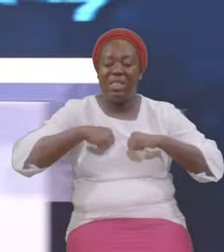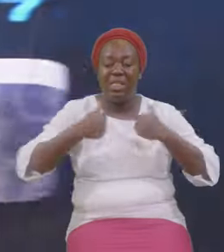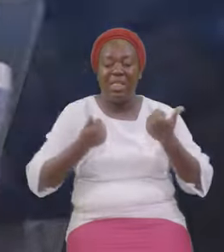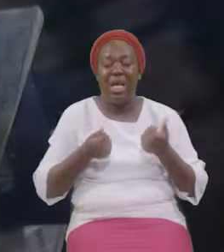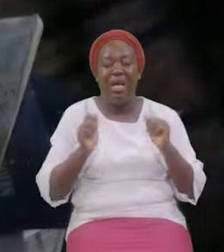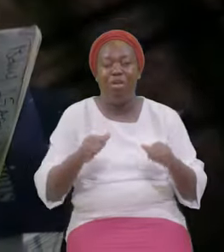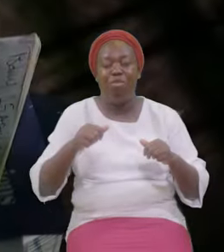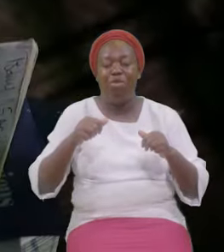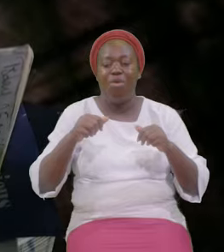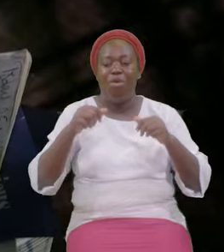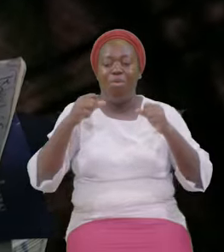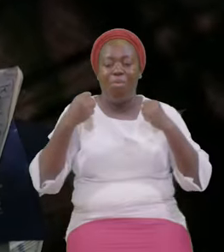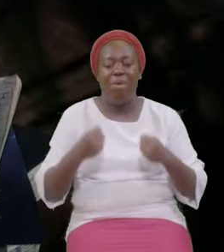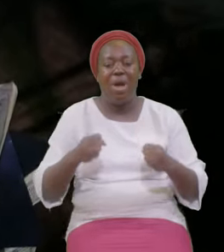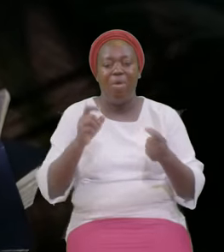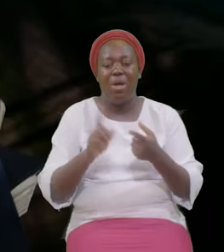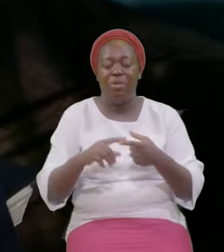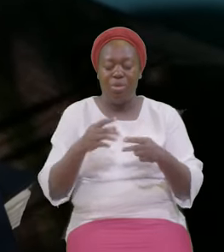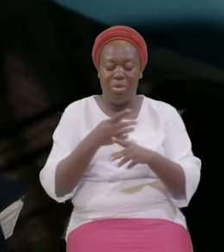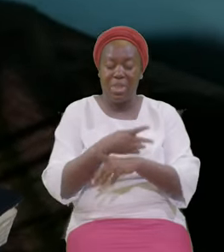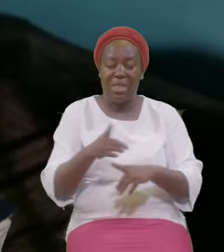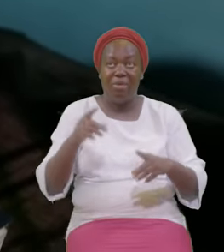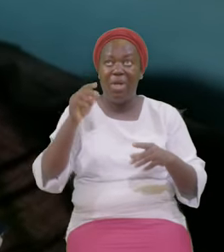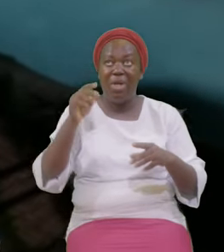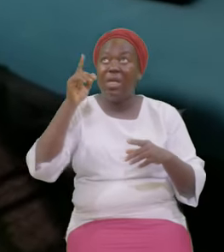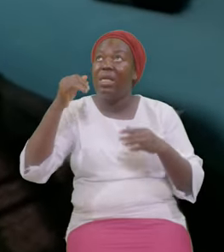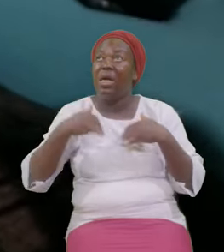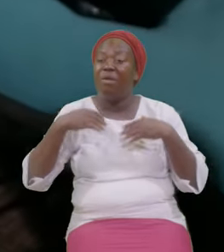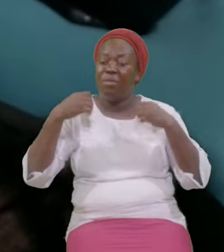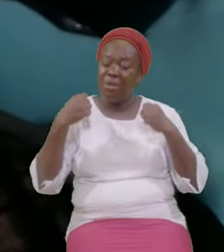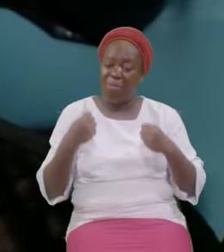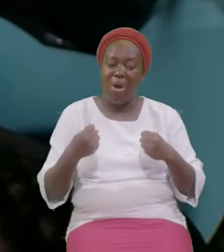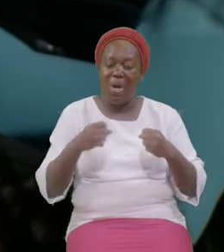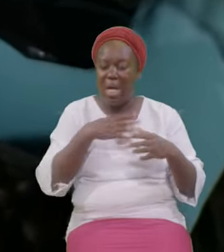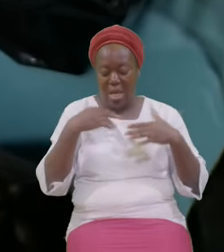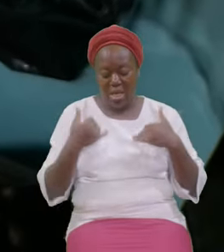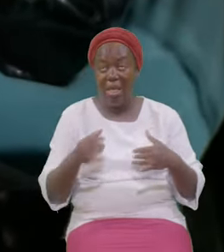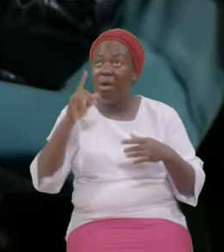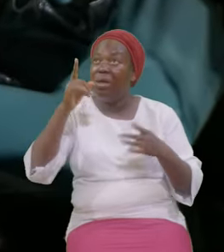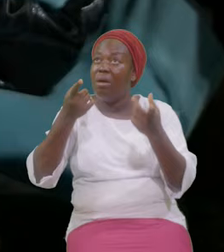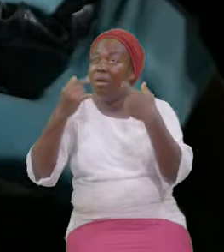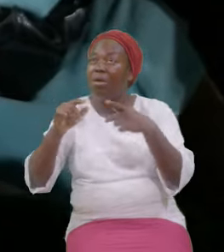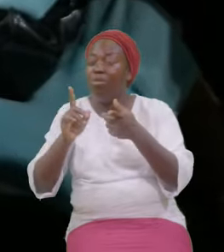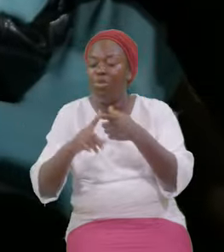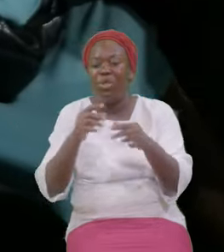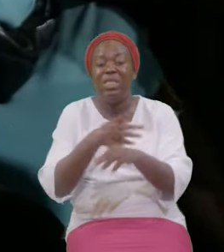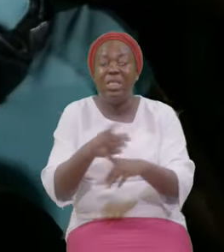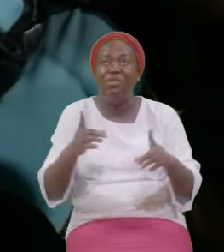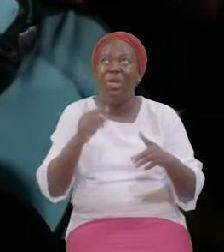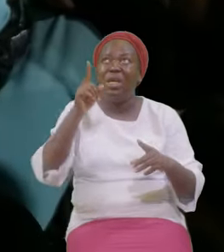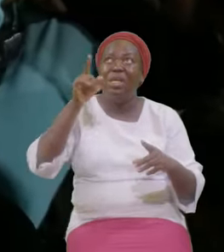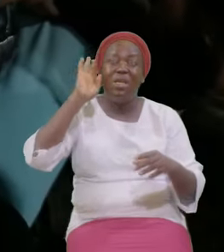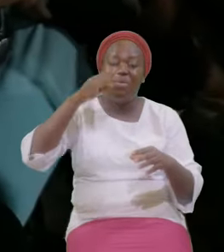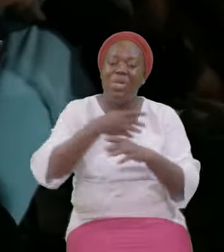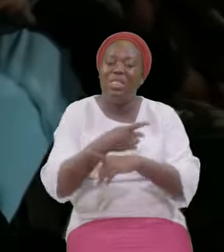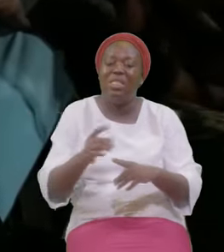power, and now he comes to deliver. He will deliver you. I said he will